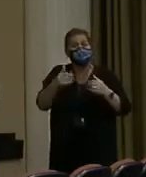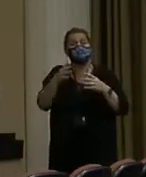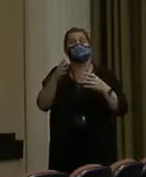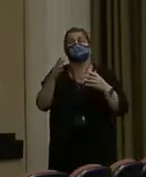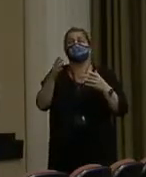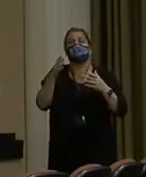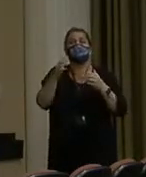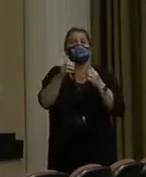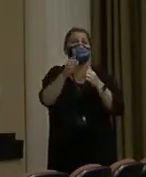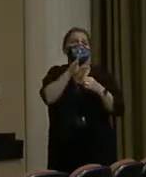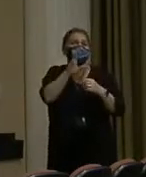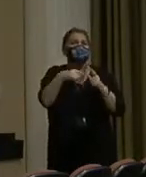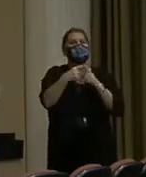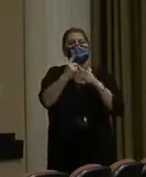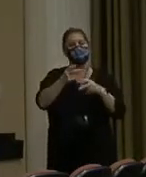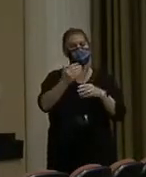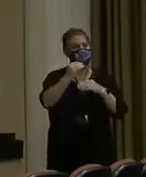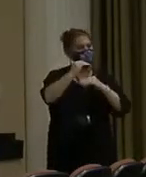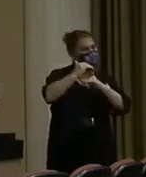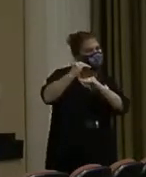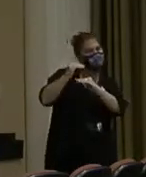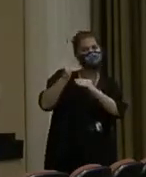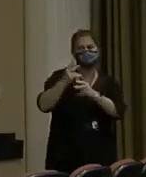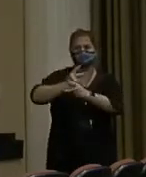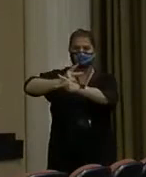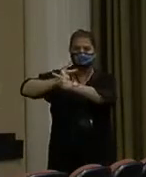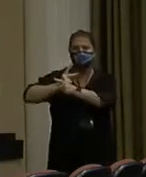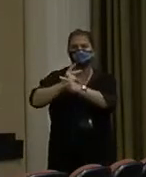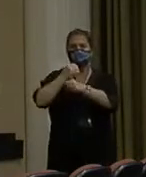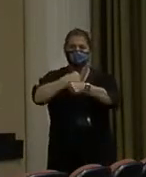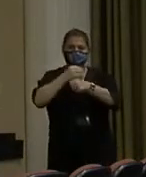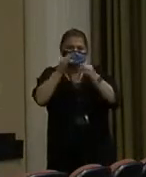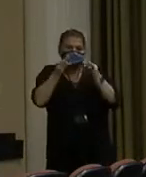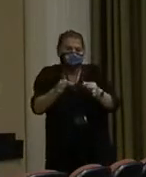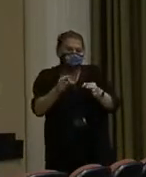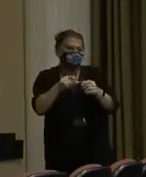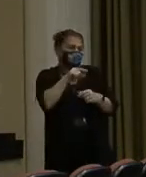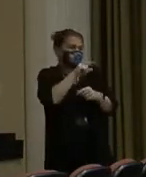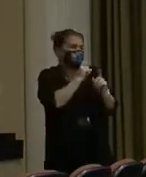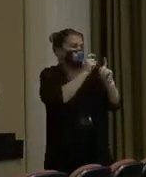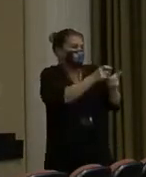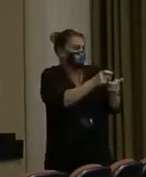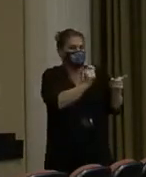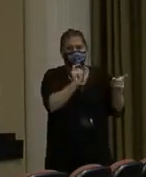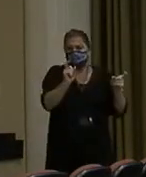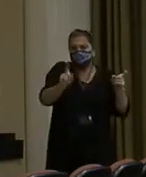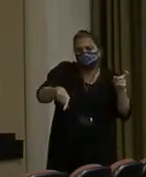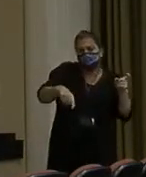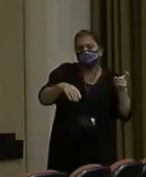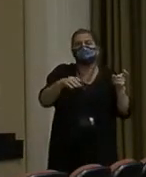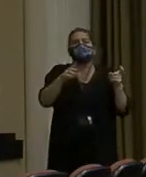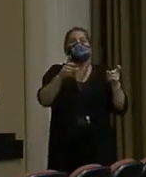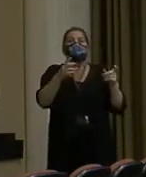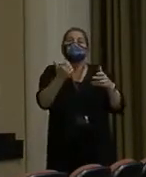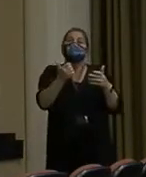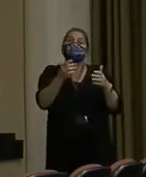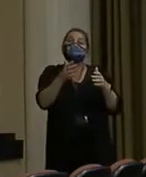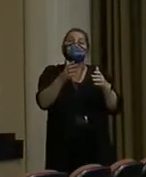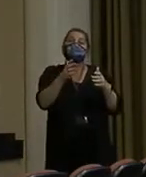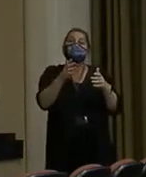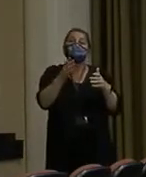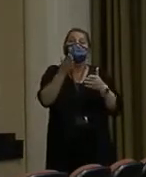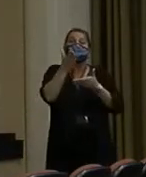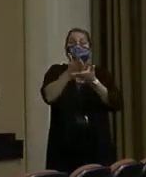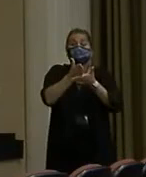talking about rationing care and about how withdrawing care from people so that they can care for